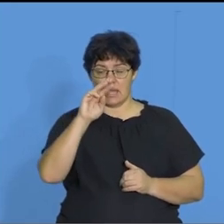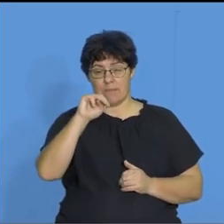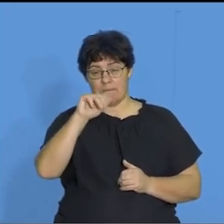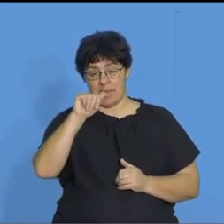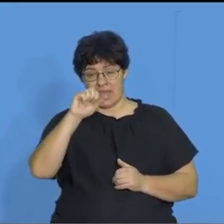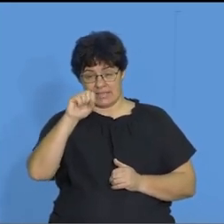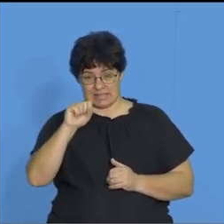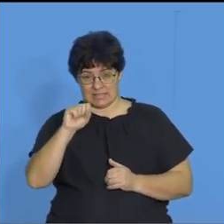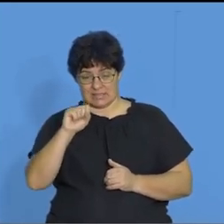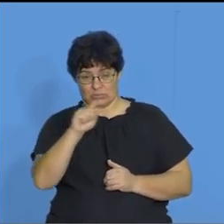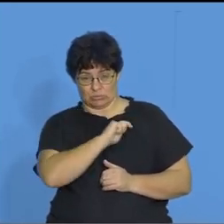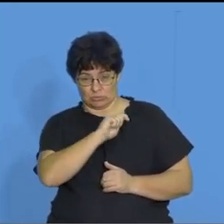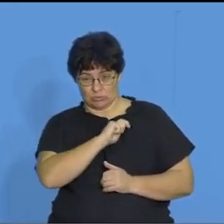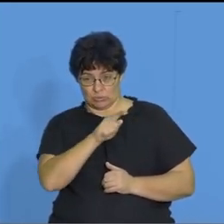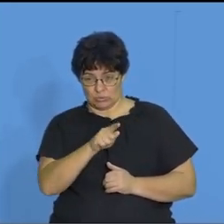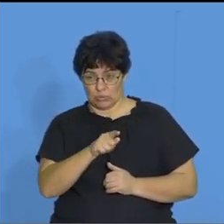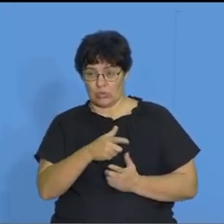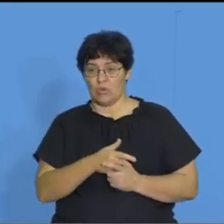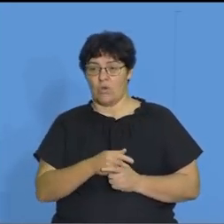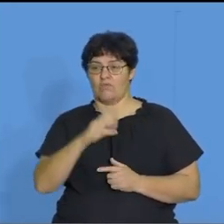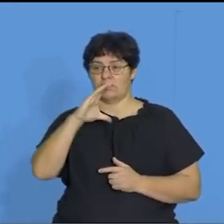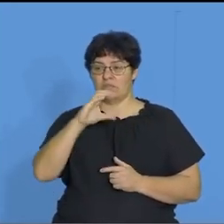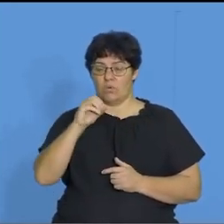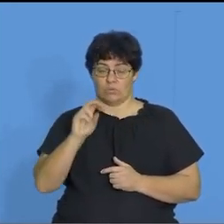dioxide, the actual mass of carbon dioxide, okay,